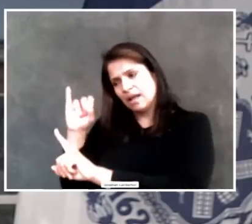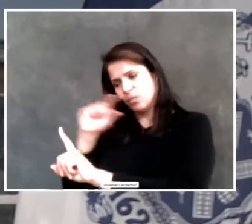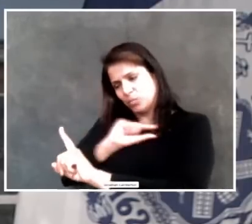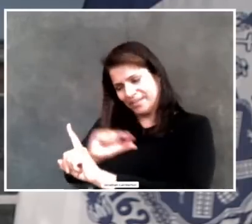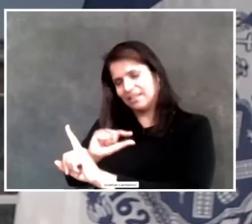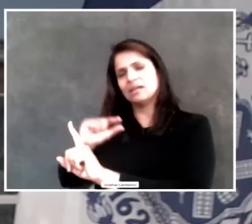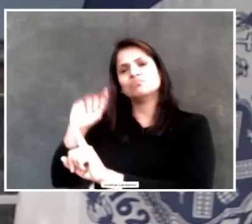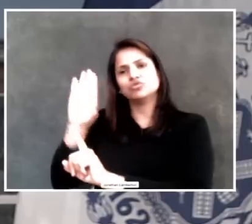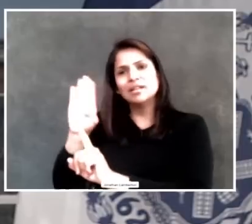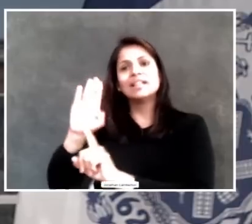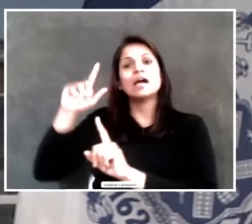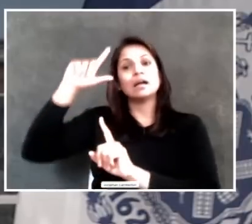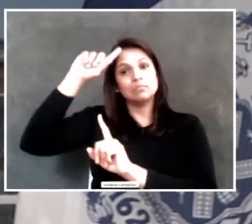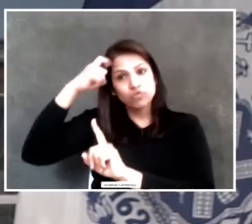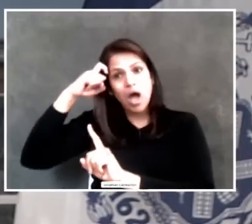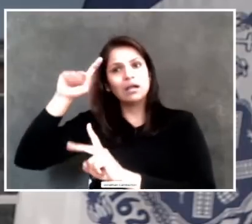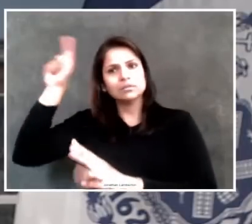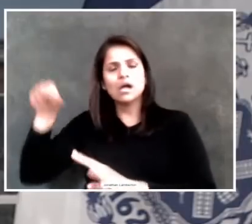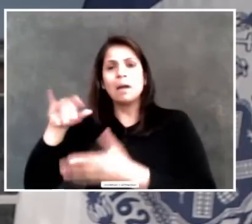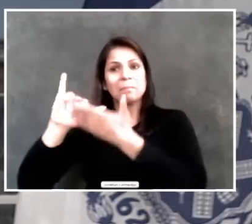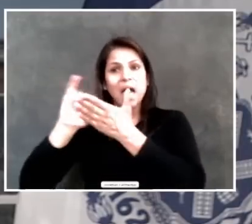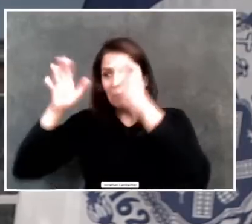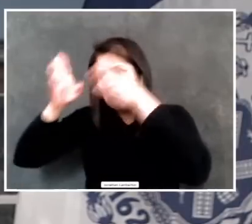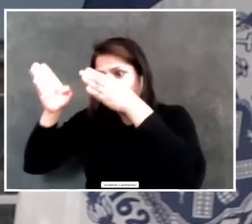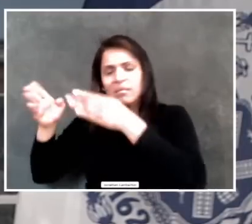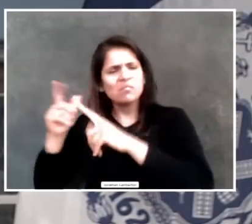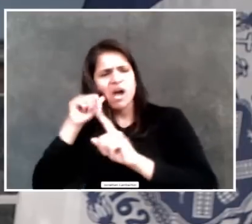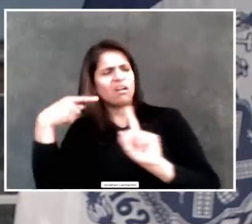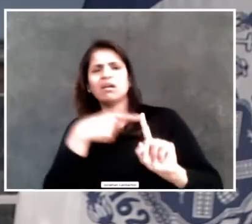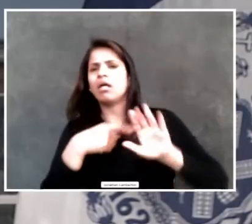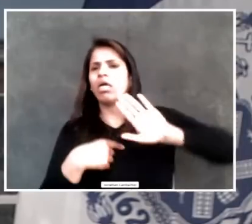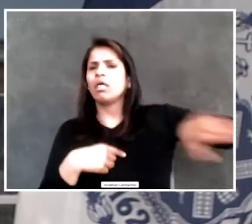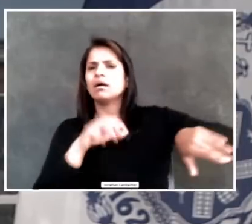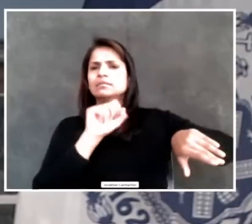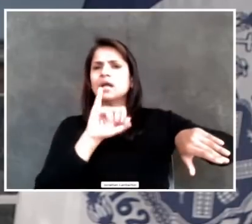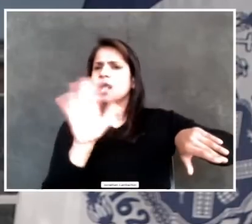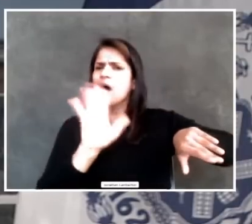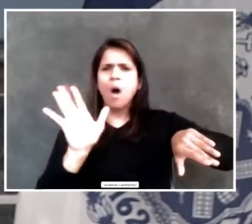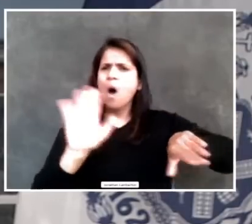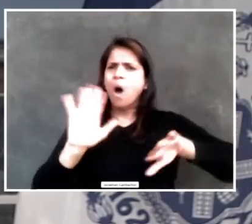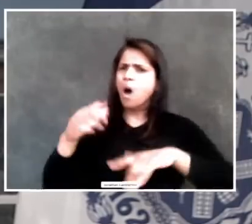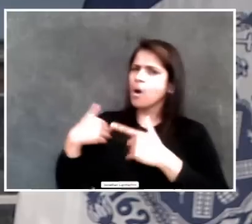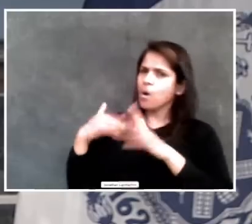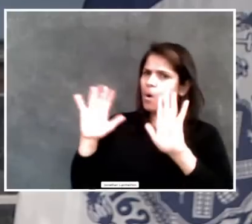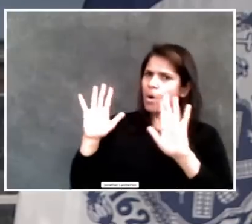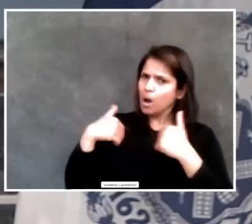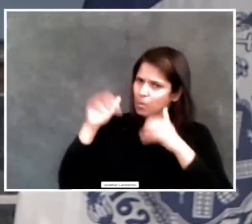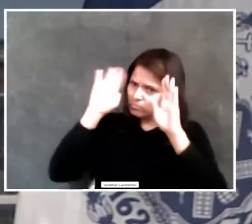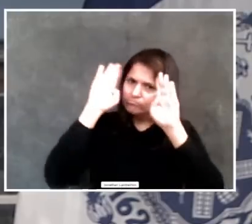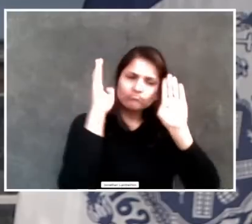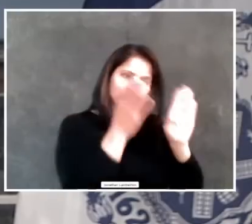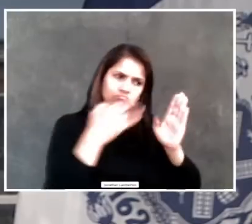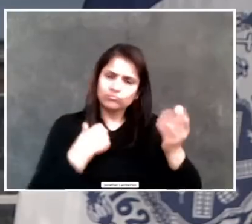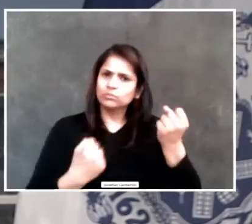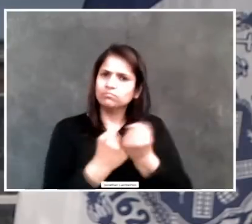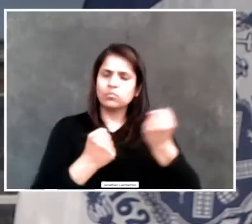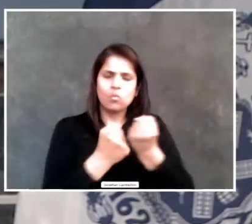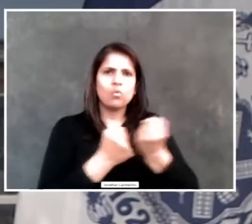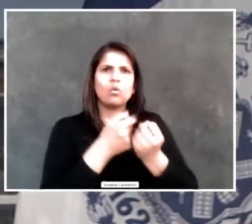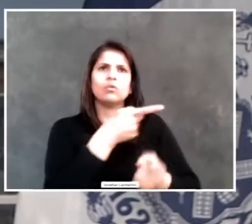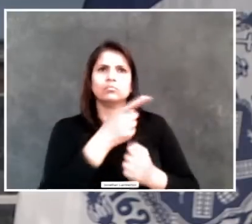not. All the efforts being made to support healthcare workers, to support first responders, also are for Staten